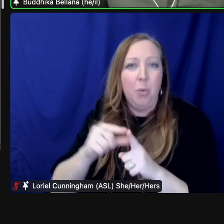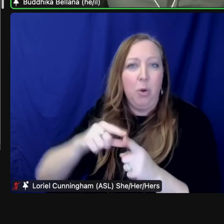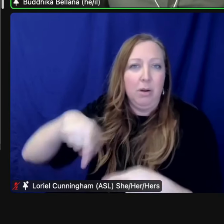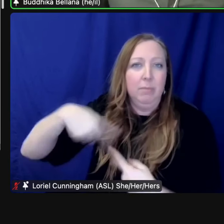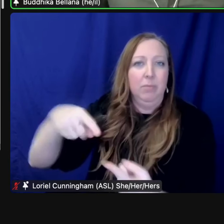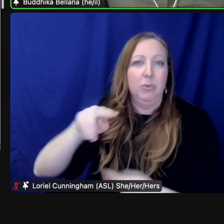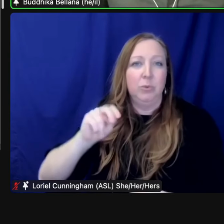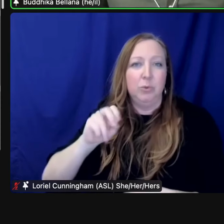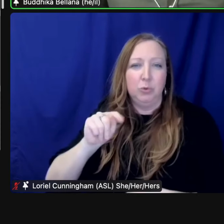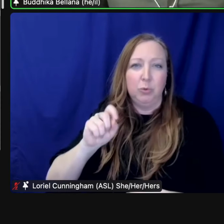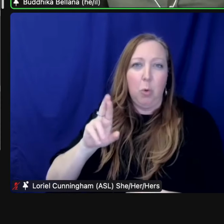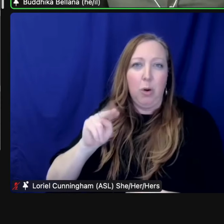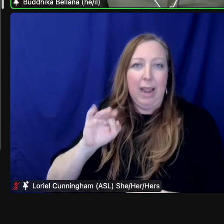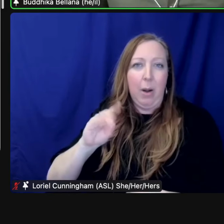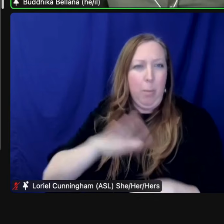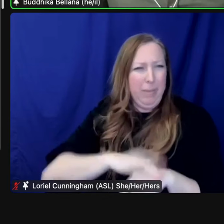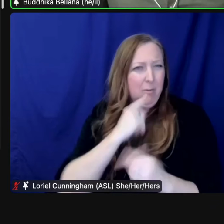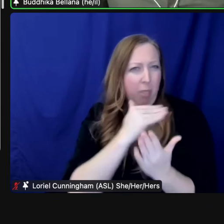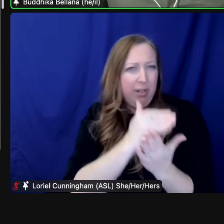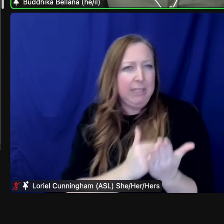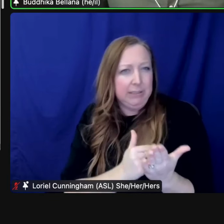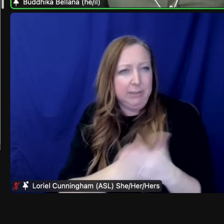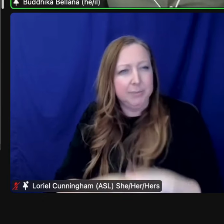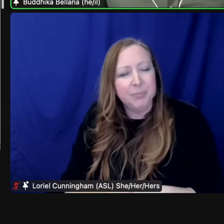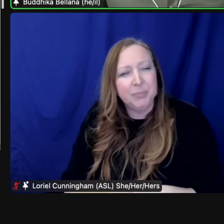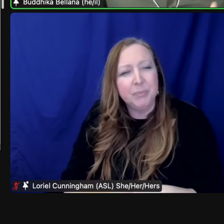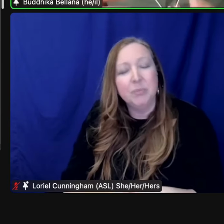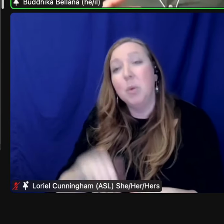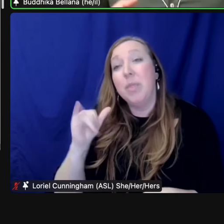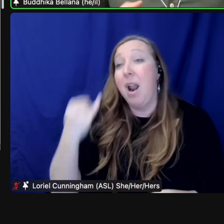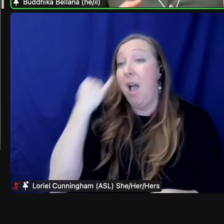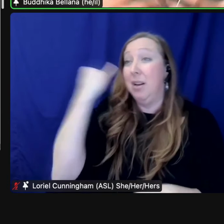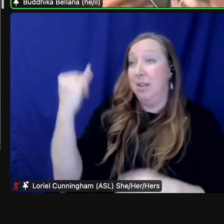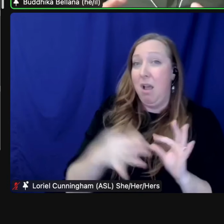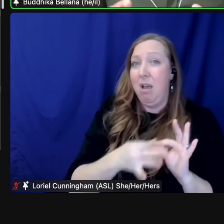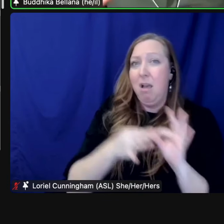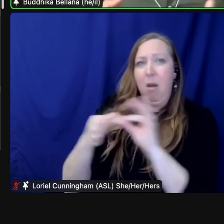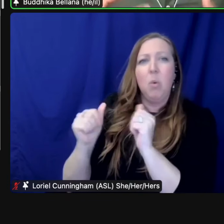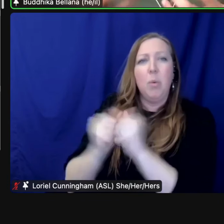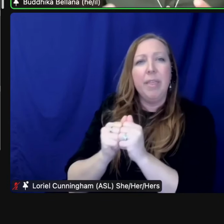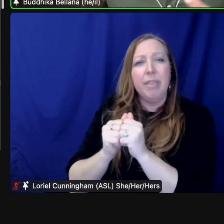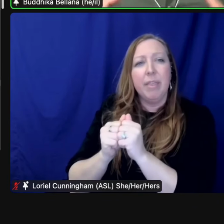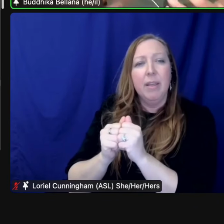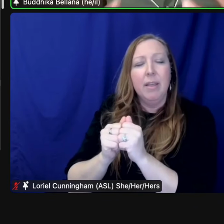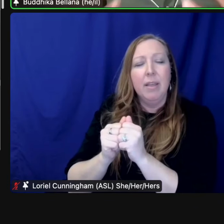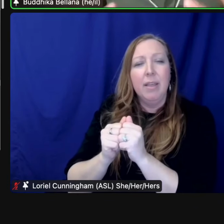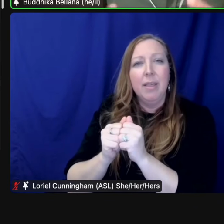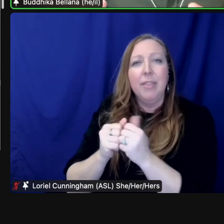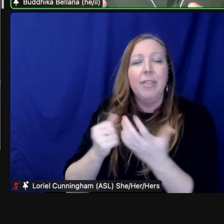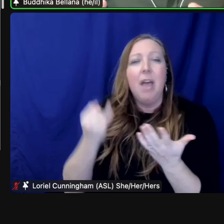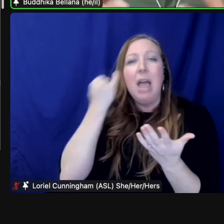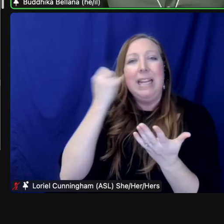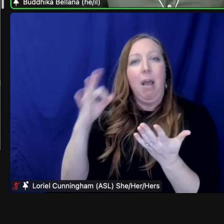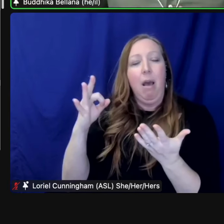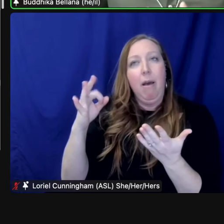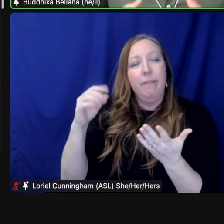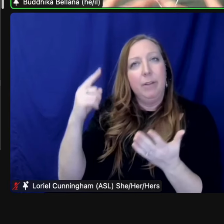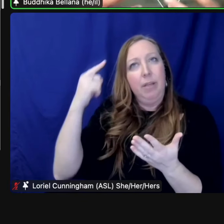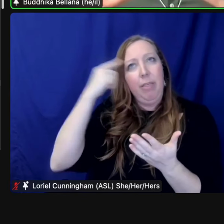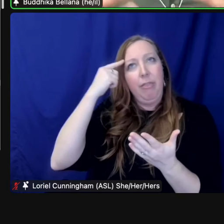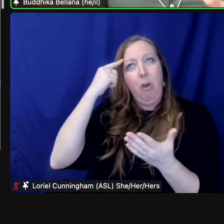this idea relates quite strongly to the notion of a stream of thought or stream of consciousness,